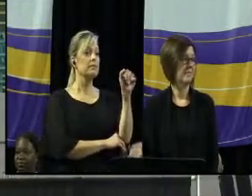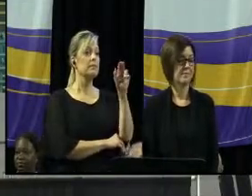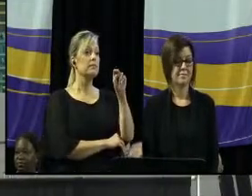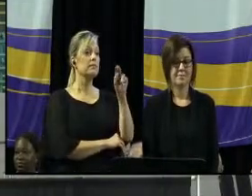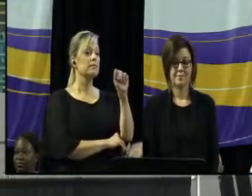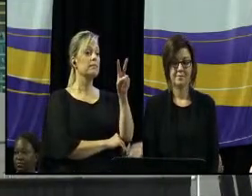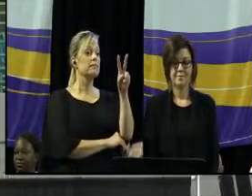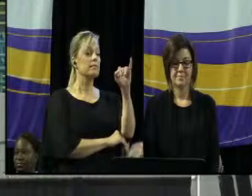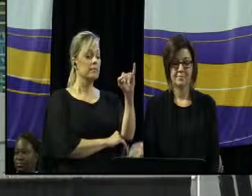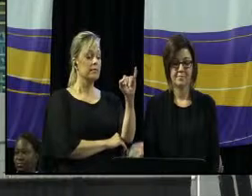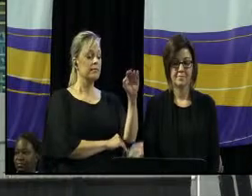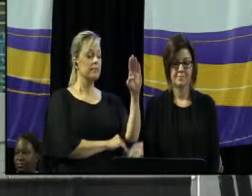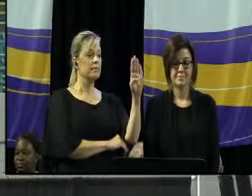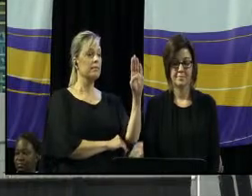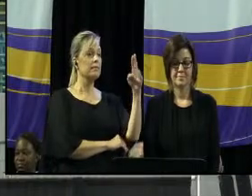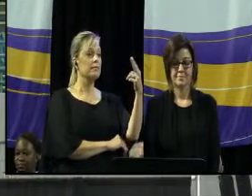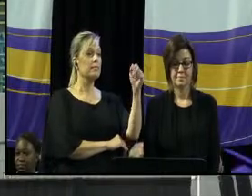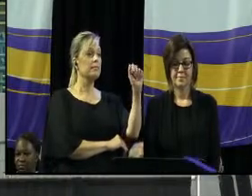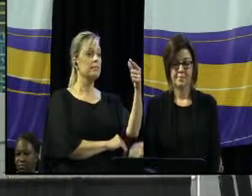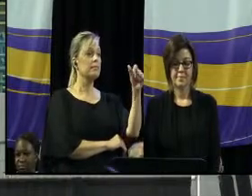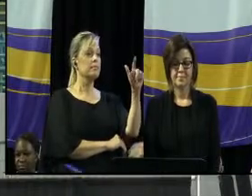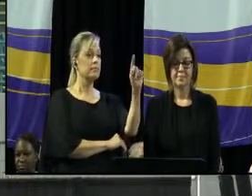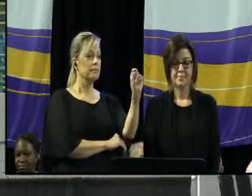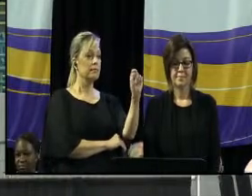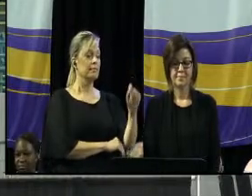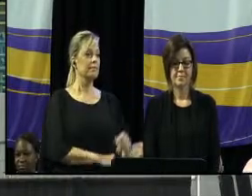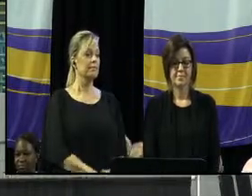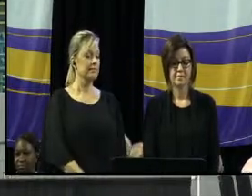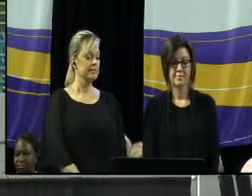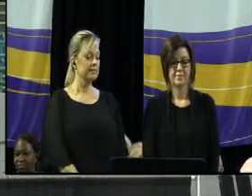Janavi Sharad Bhagat.